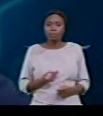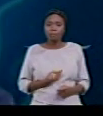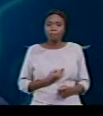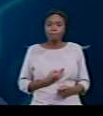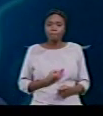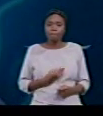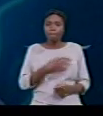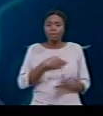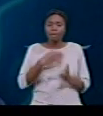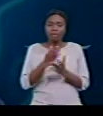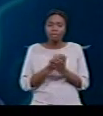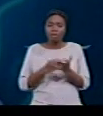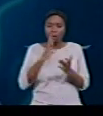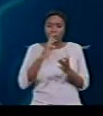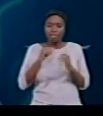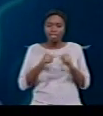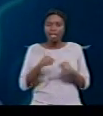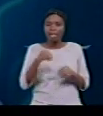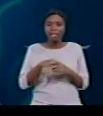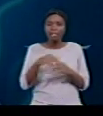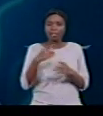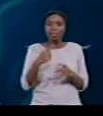seen in the opening.